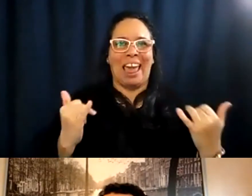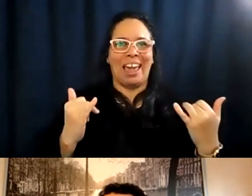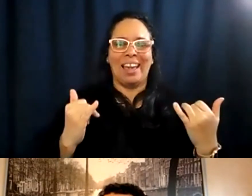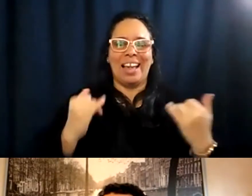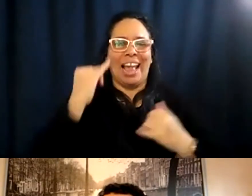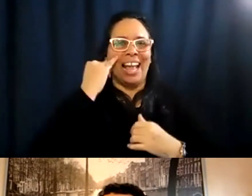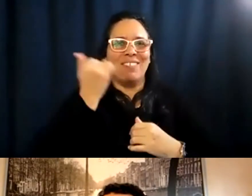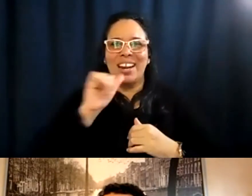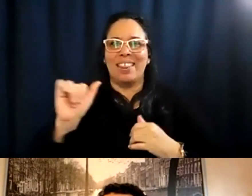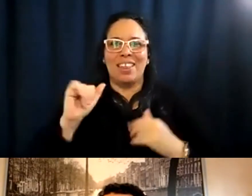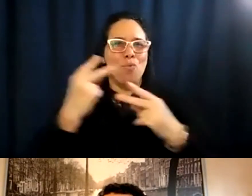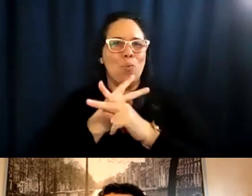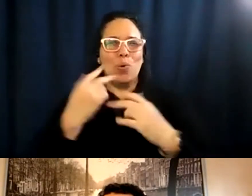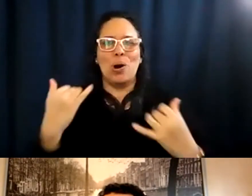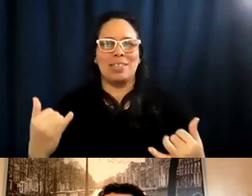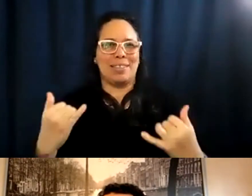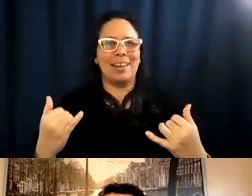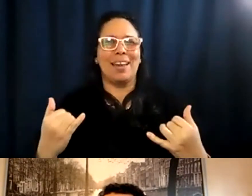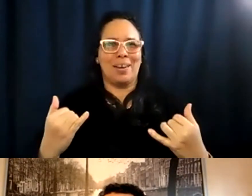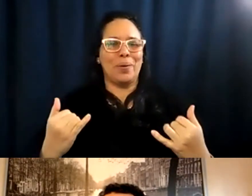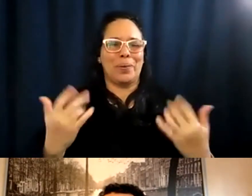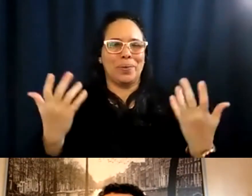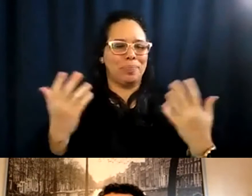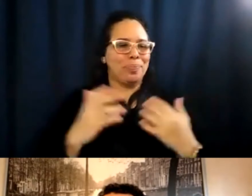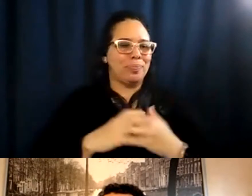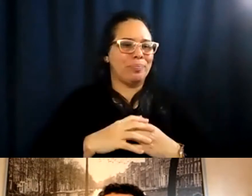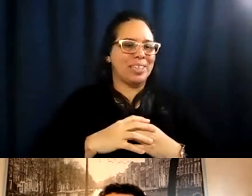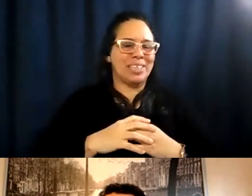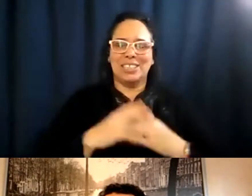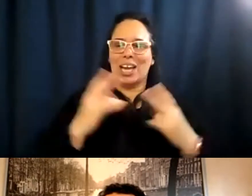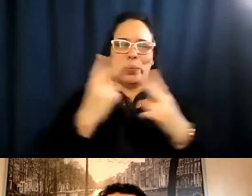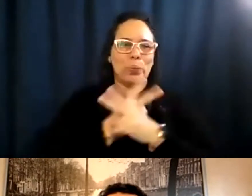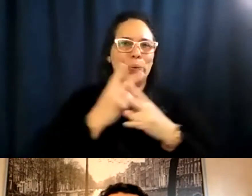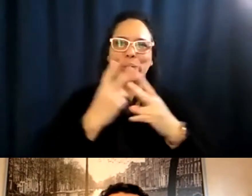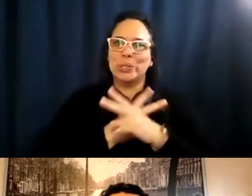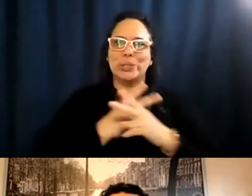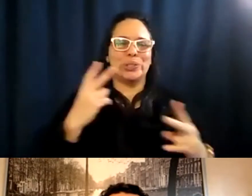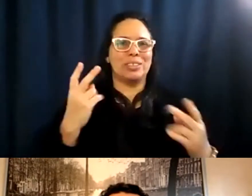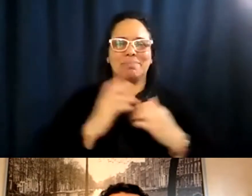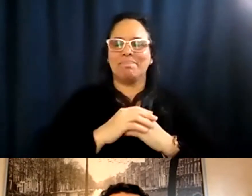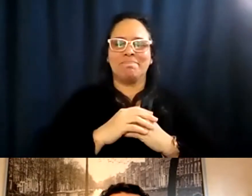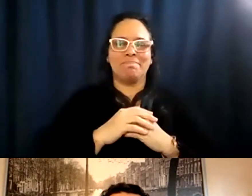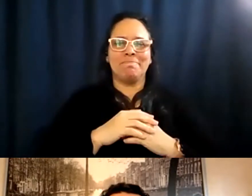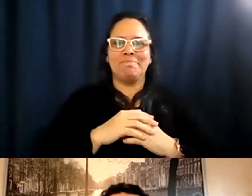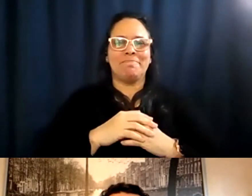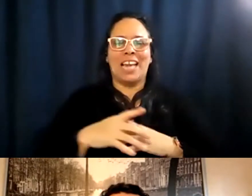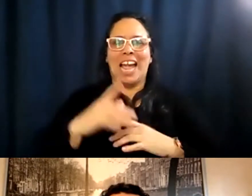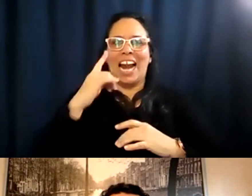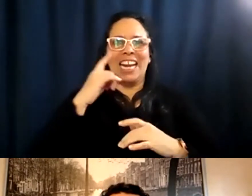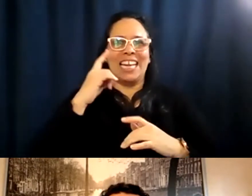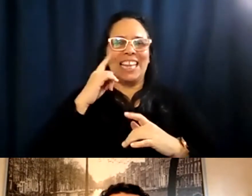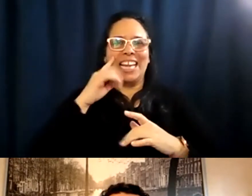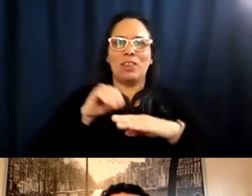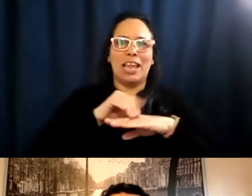think that is just the case with capitalism in general. Like, it just has gotten so much more sensationalized. And I think with the influence of